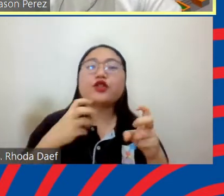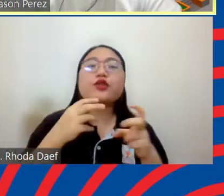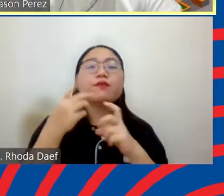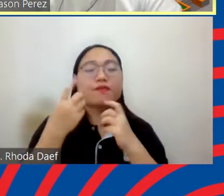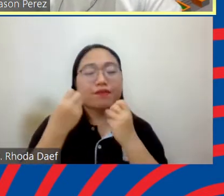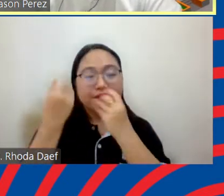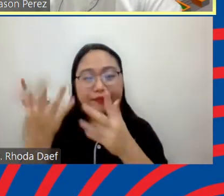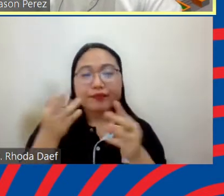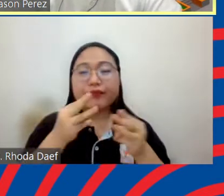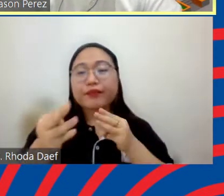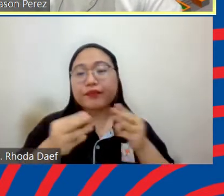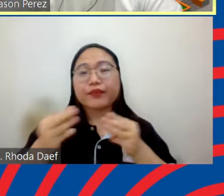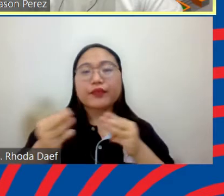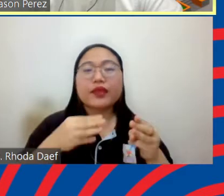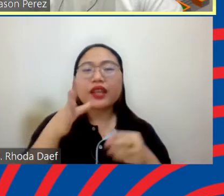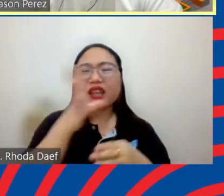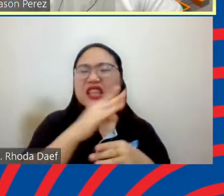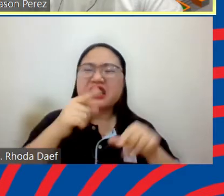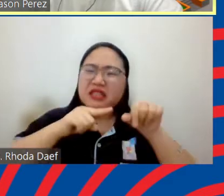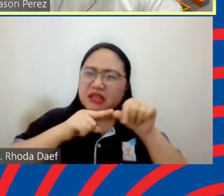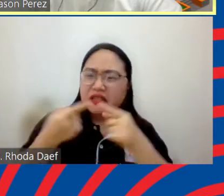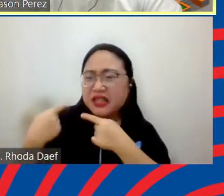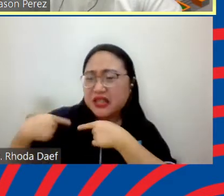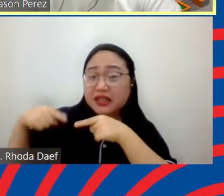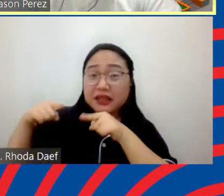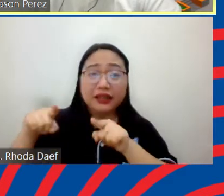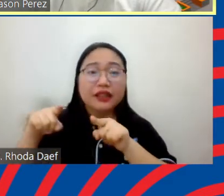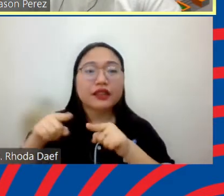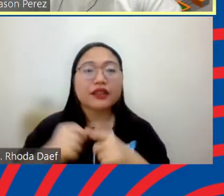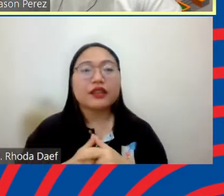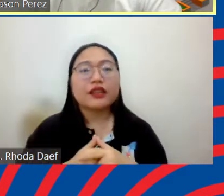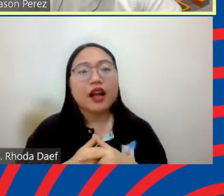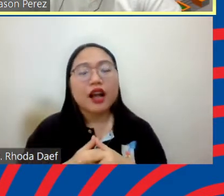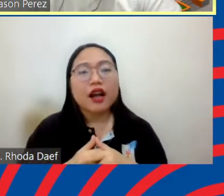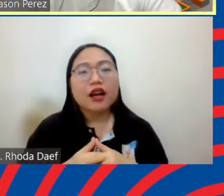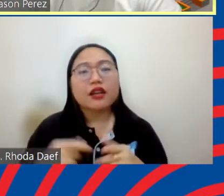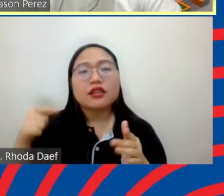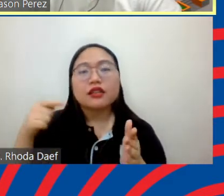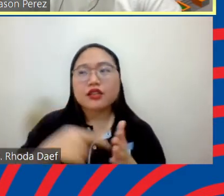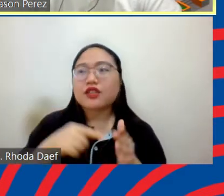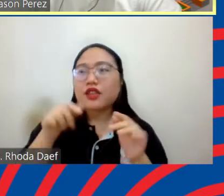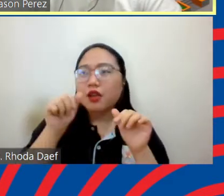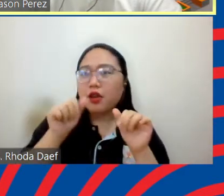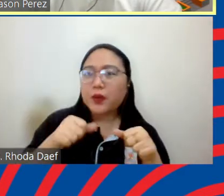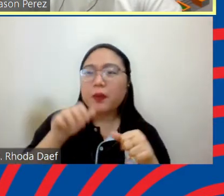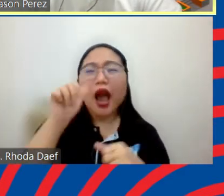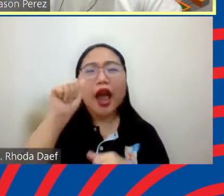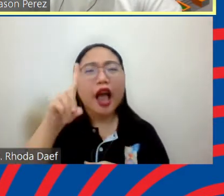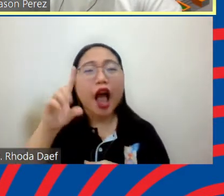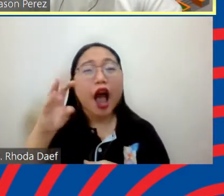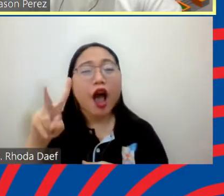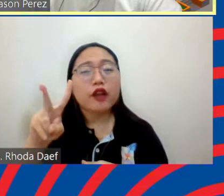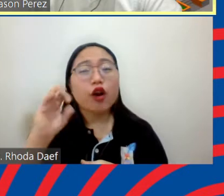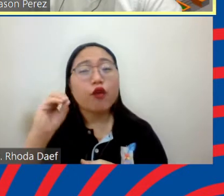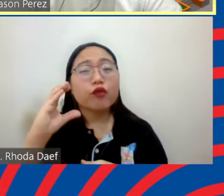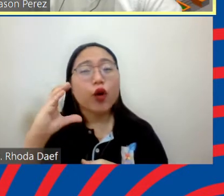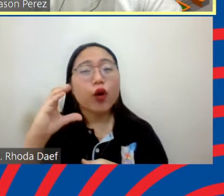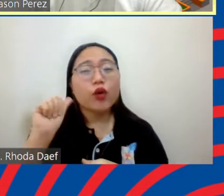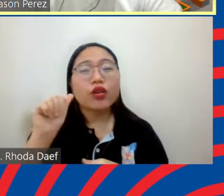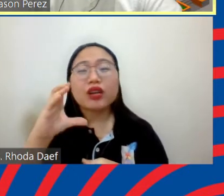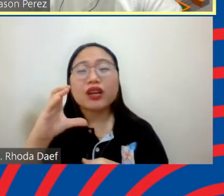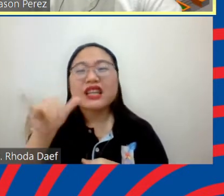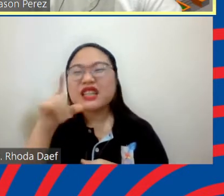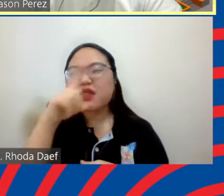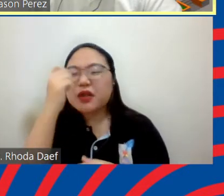And ever since, isa na po yun sa mga naging advocacies ko, and some of the things that I'm passionate